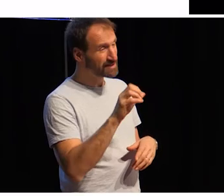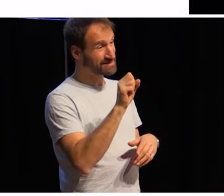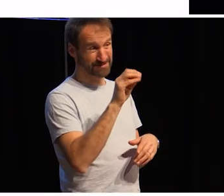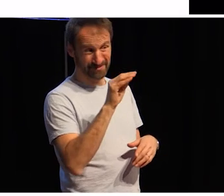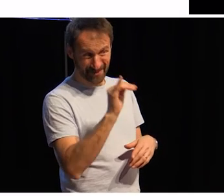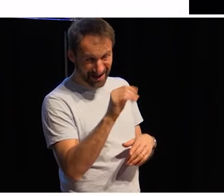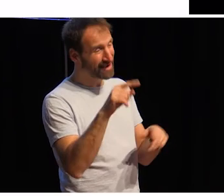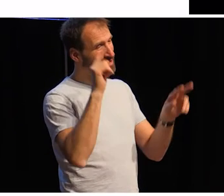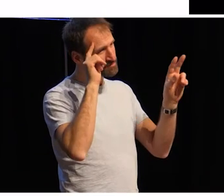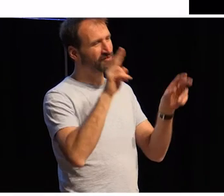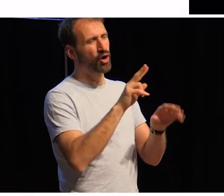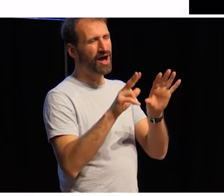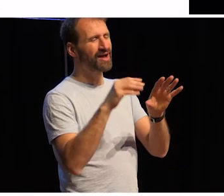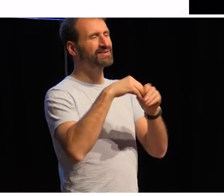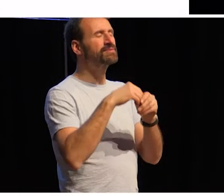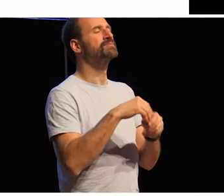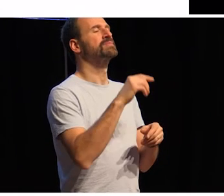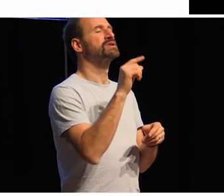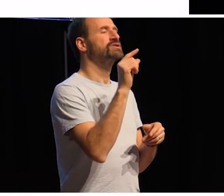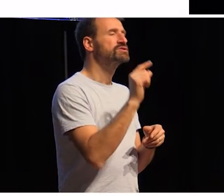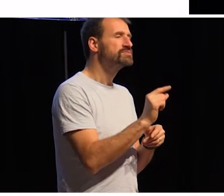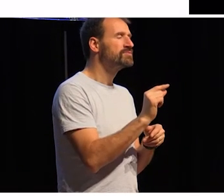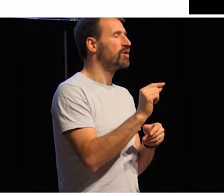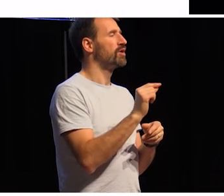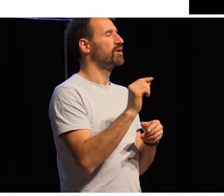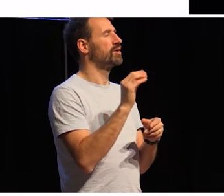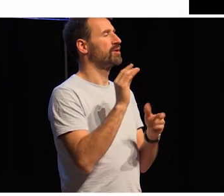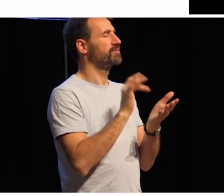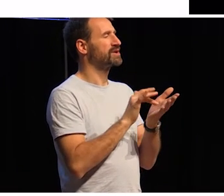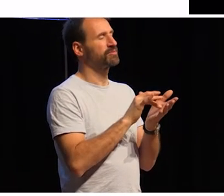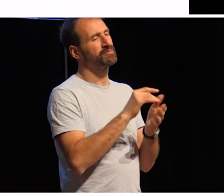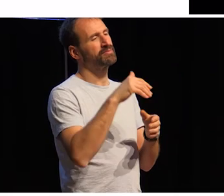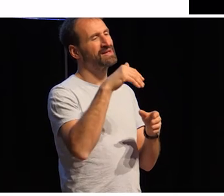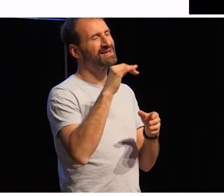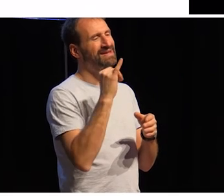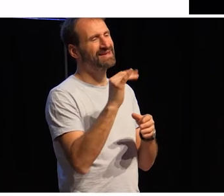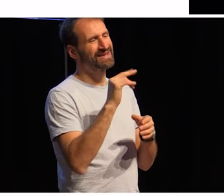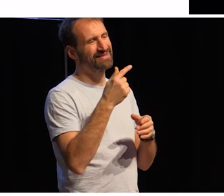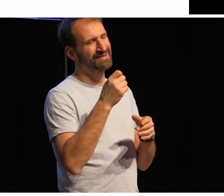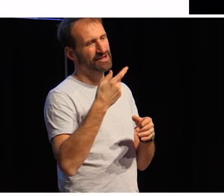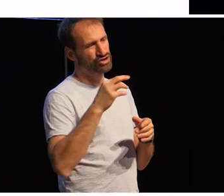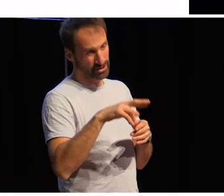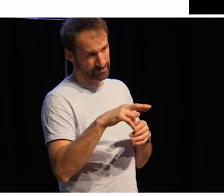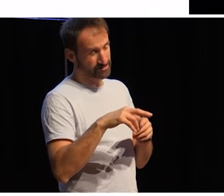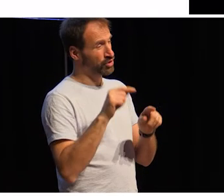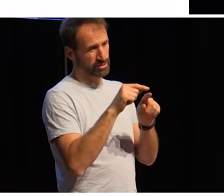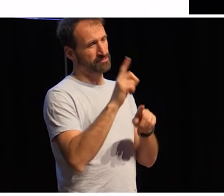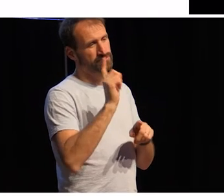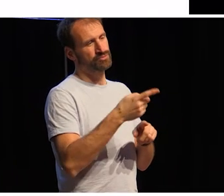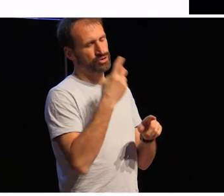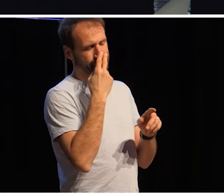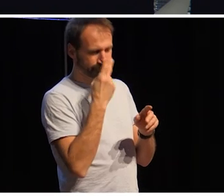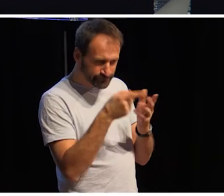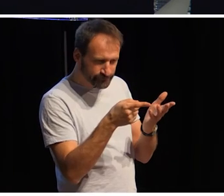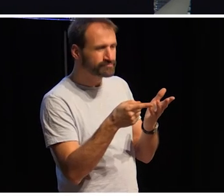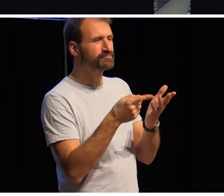integer. We just have to make a quick check that the object that we pass in internally on the V8 side really